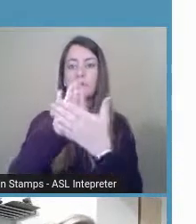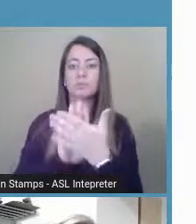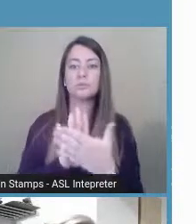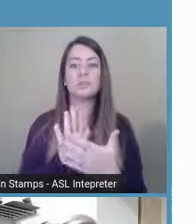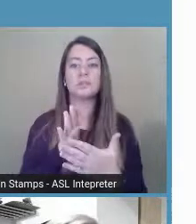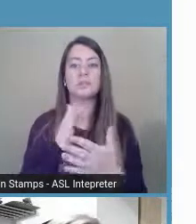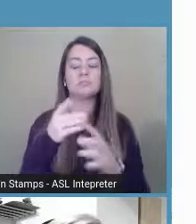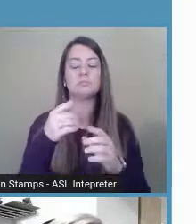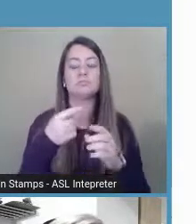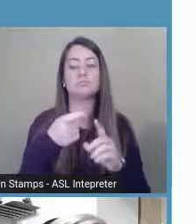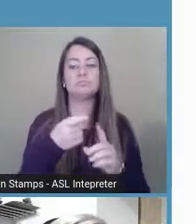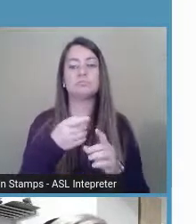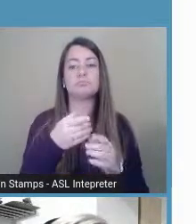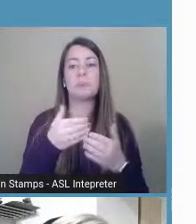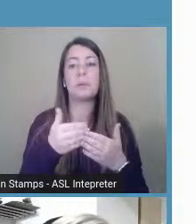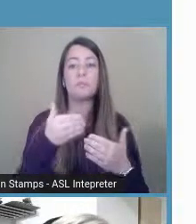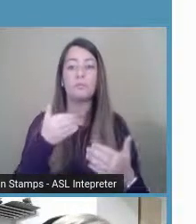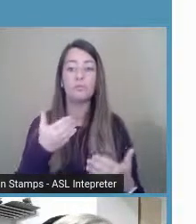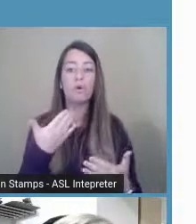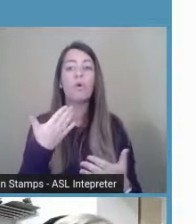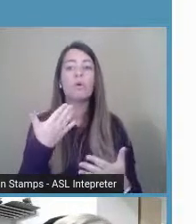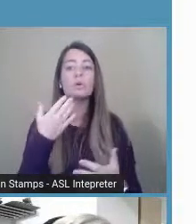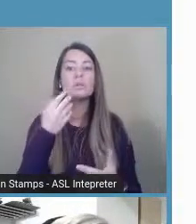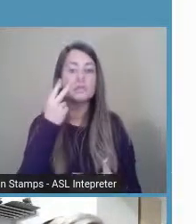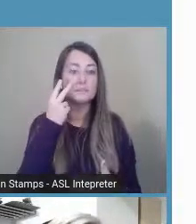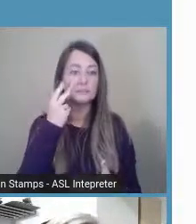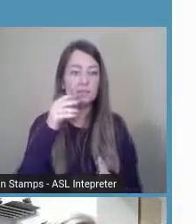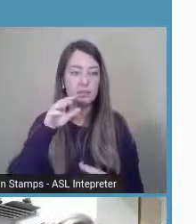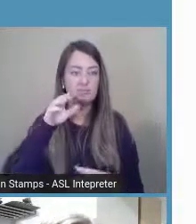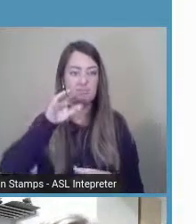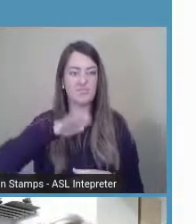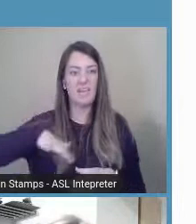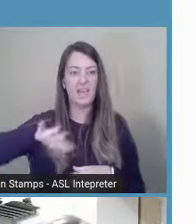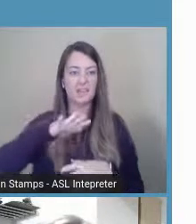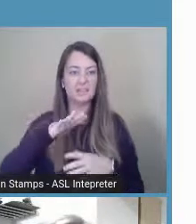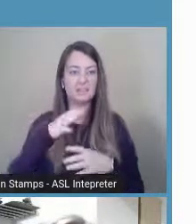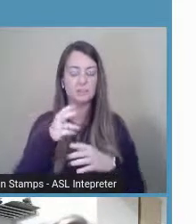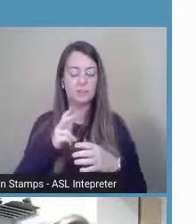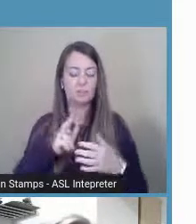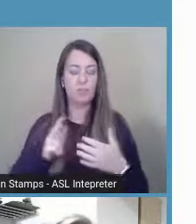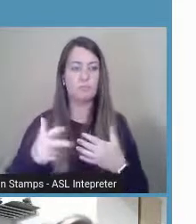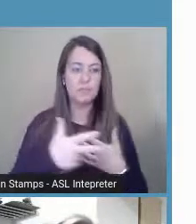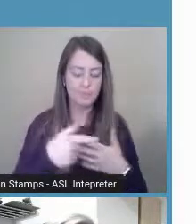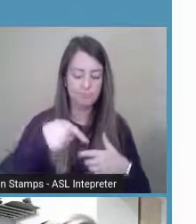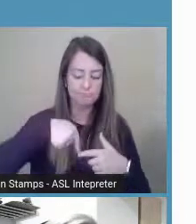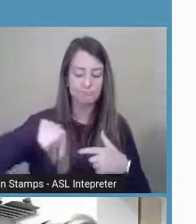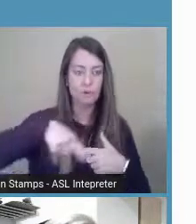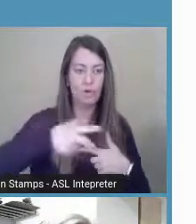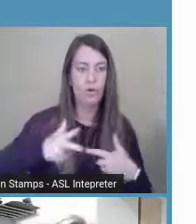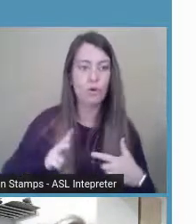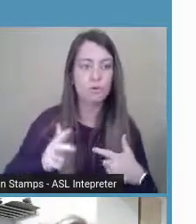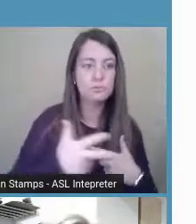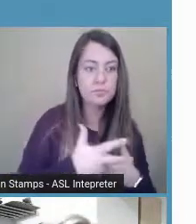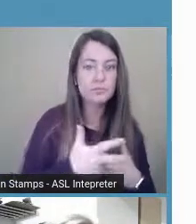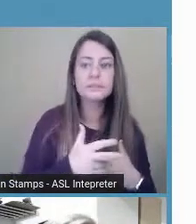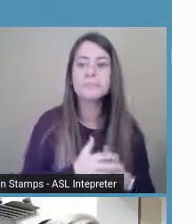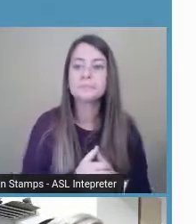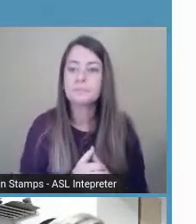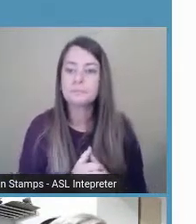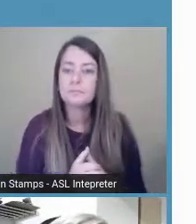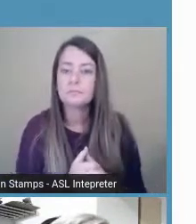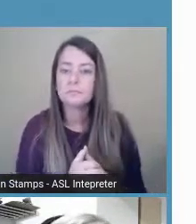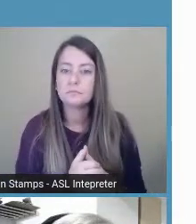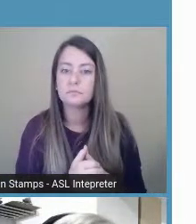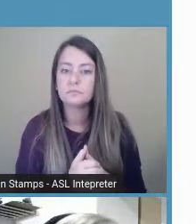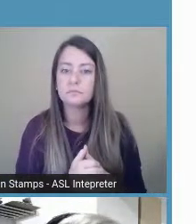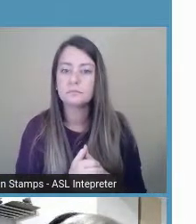we decided that this program type would best be suited to in-person programming later on and offered the first in-person game night once